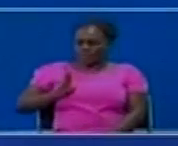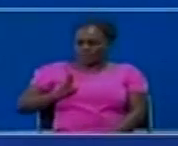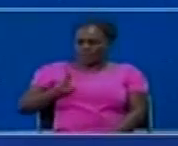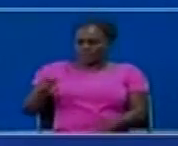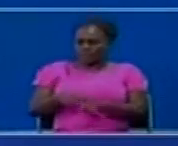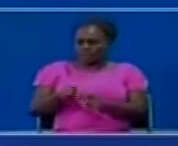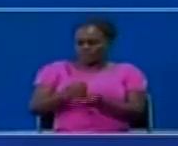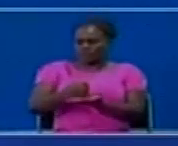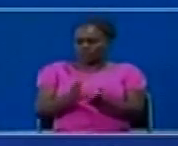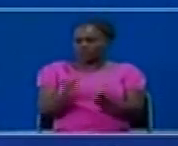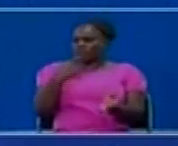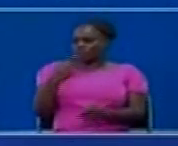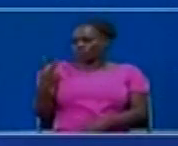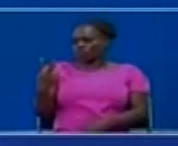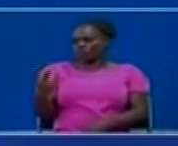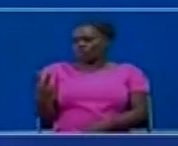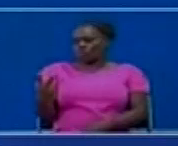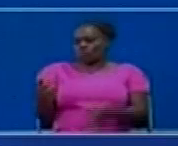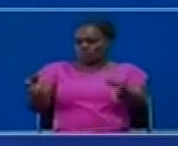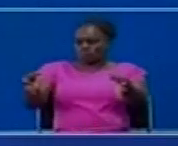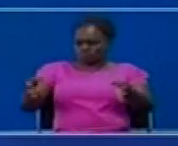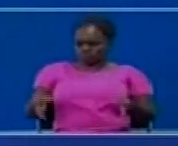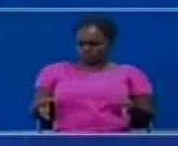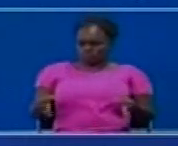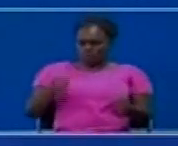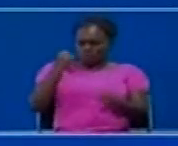also claims that only two bank accounts